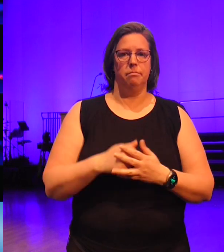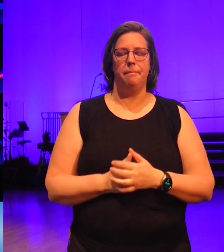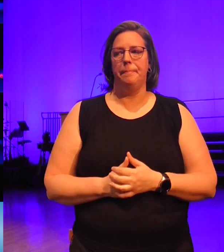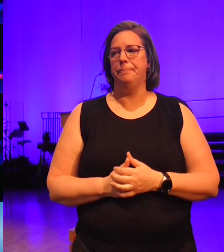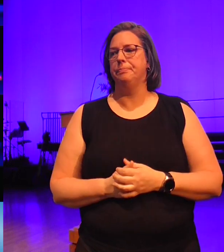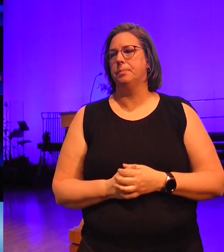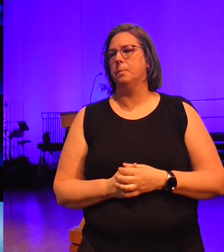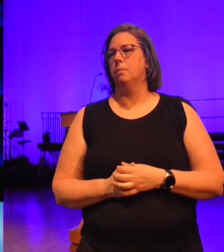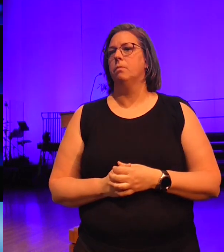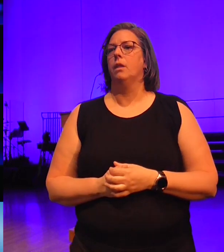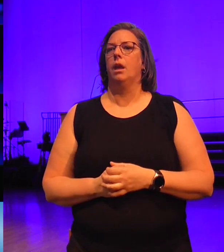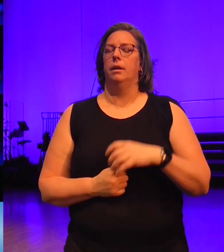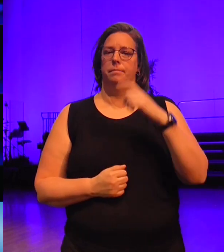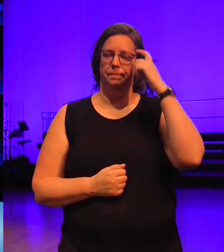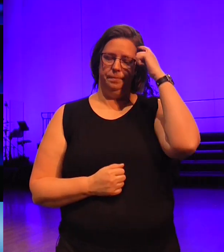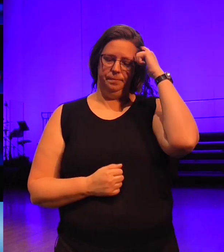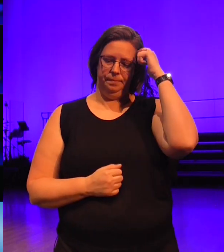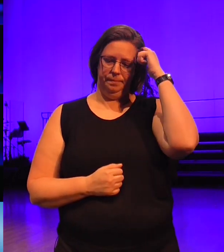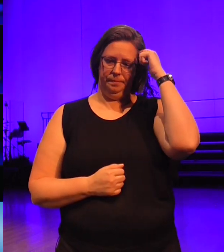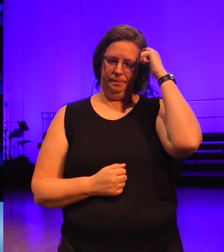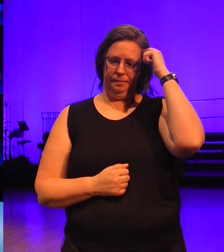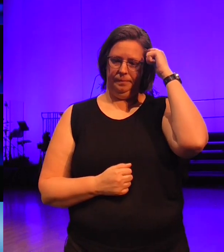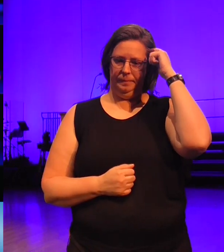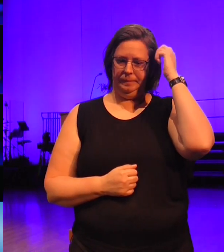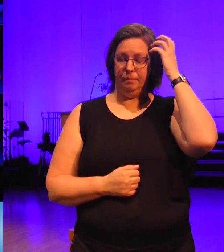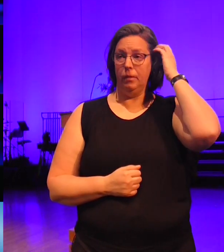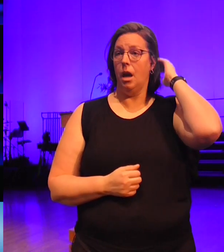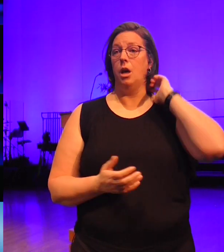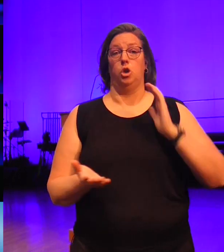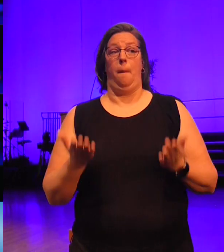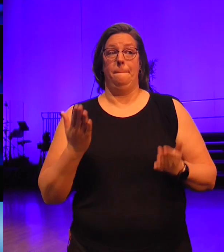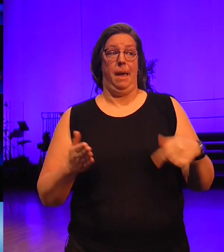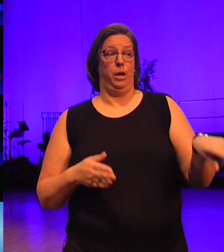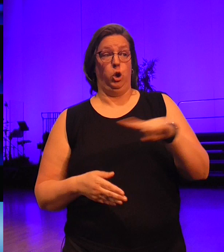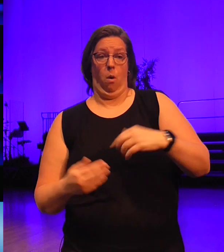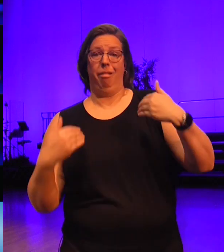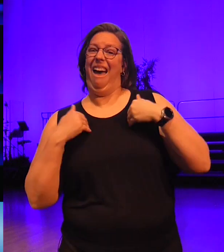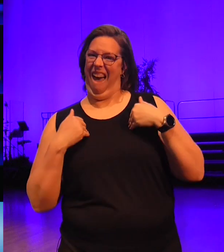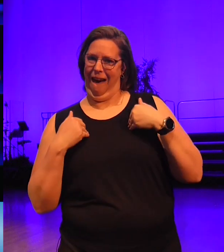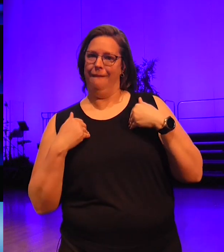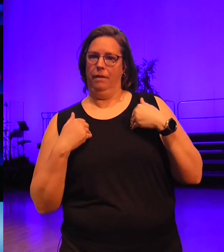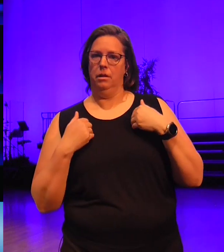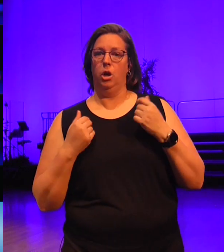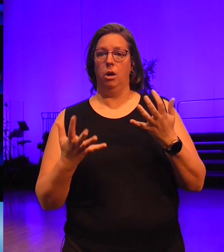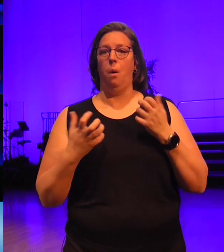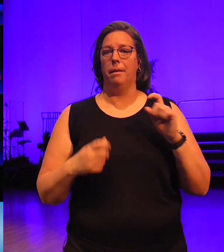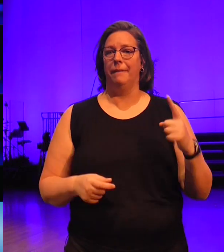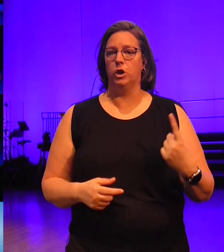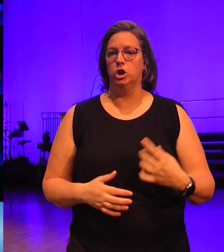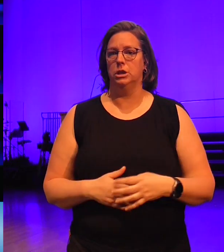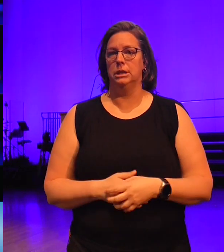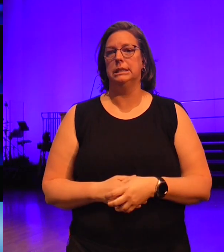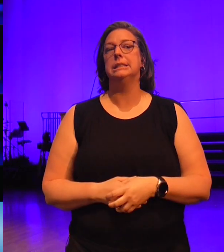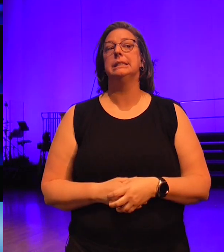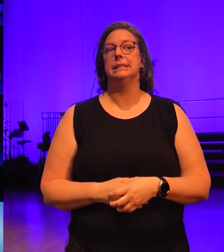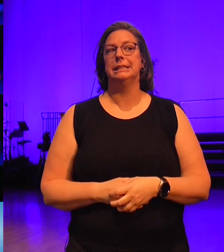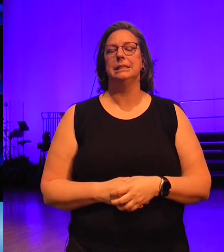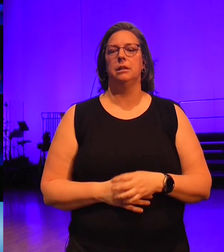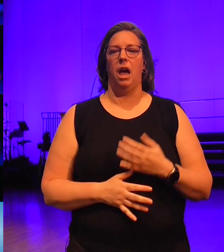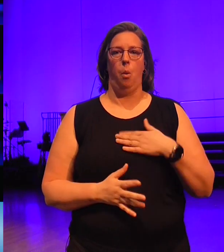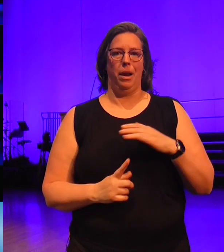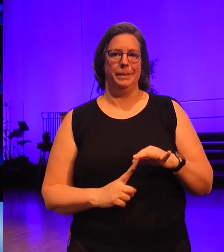There's this aspect in the world, maybe you have it too, I definitely fall into it, where you want to be first, where you want to be